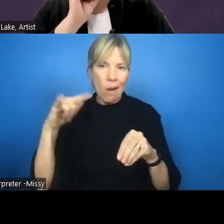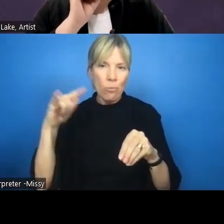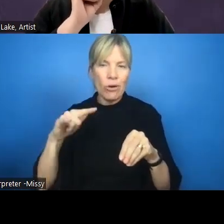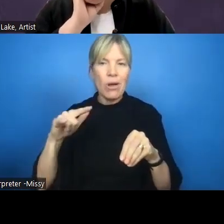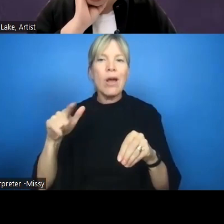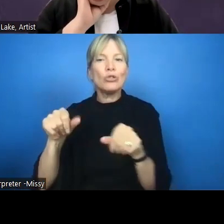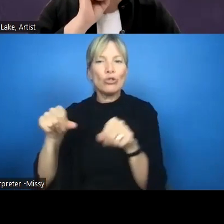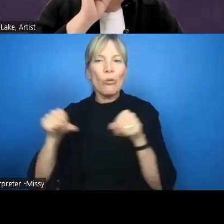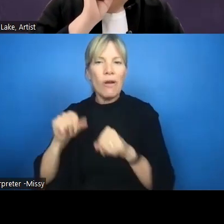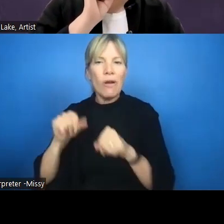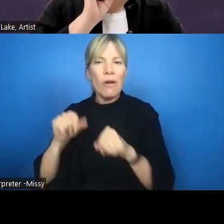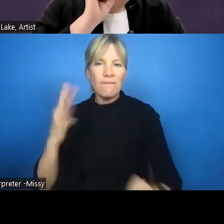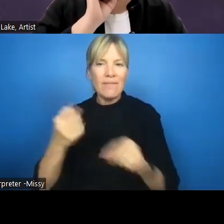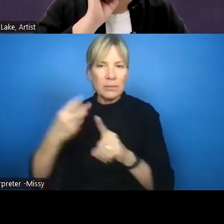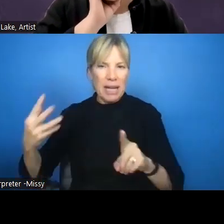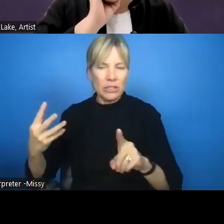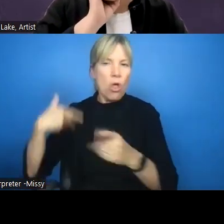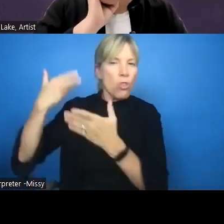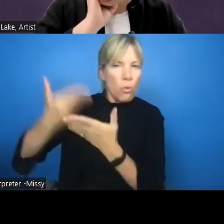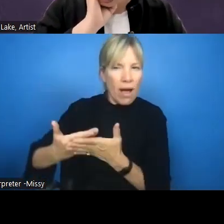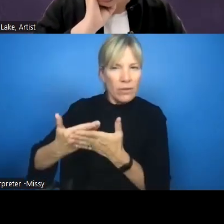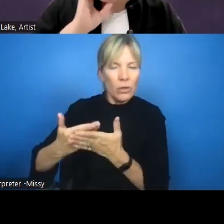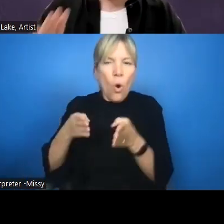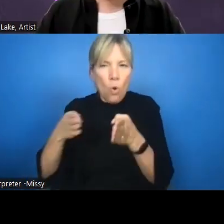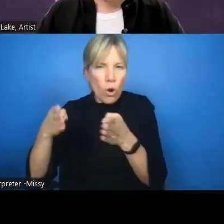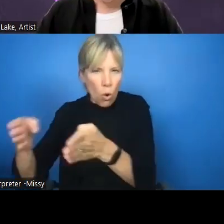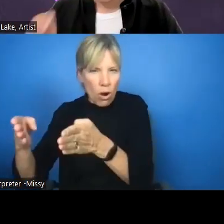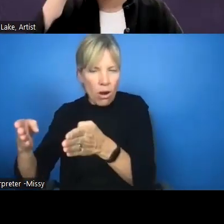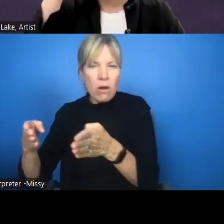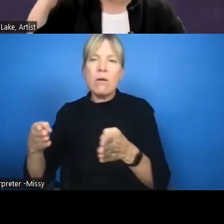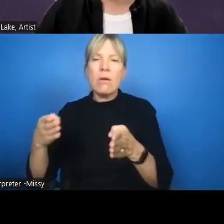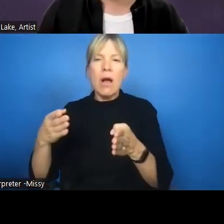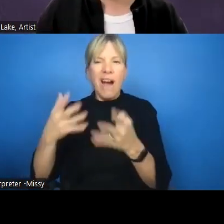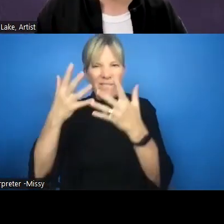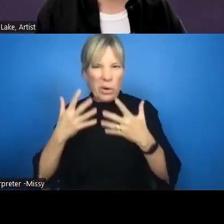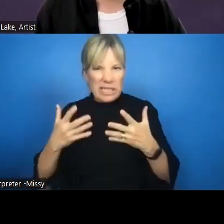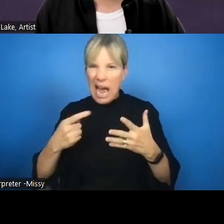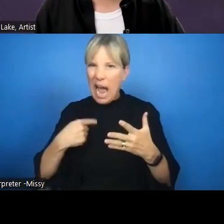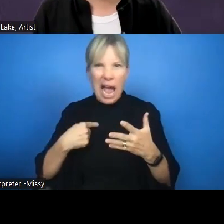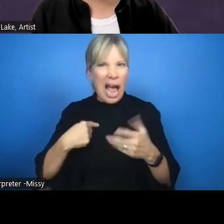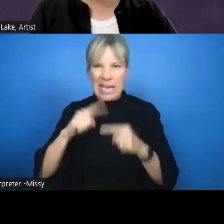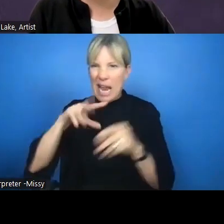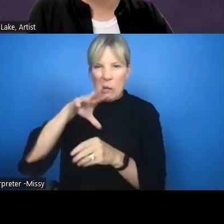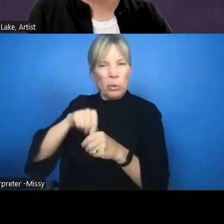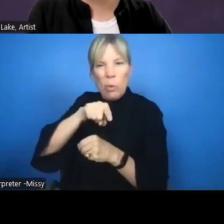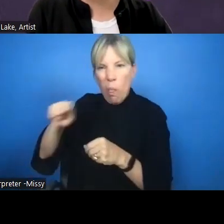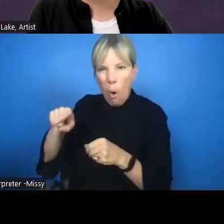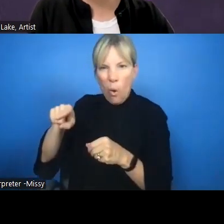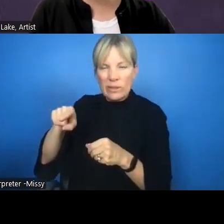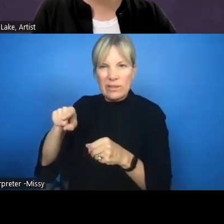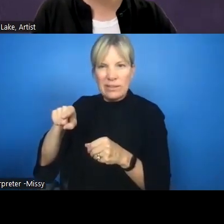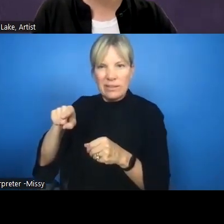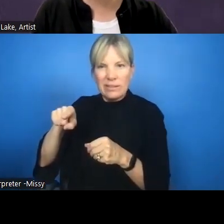5 expansion arrival corridor. So then, unfortunately, I cannot include those